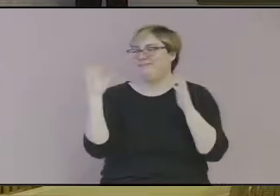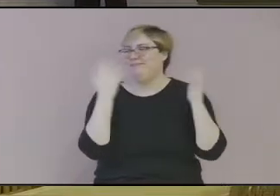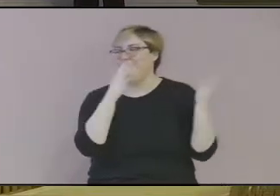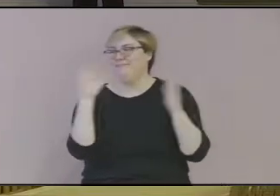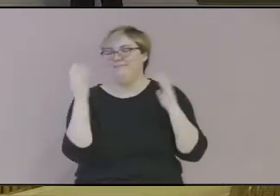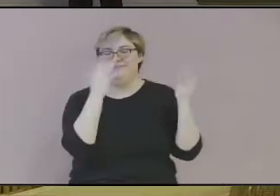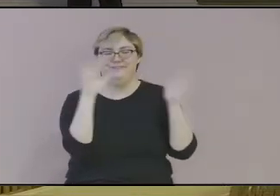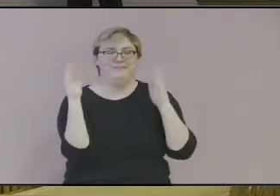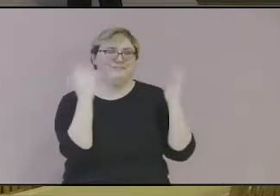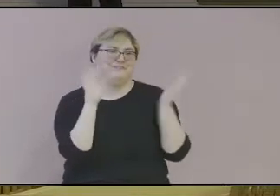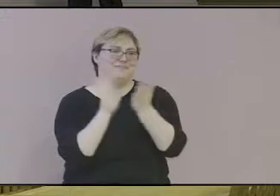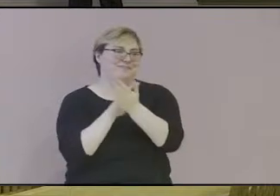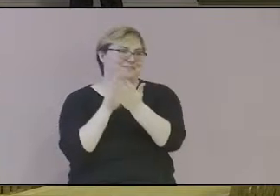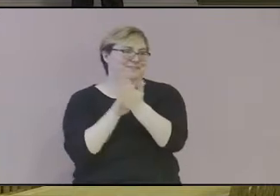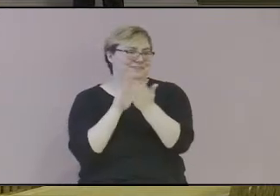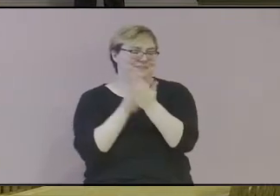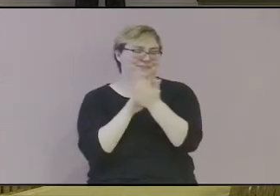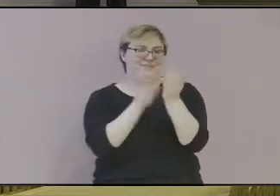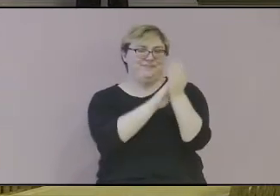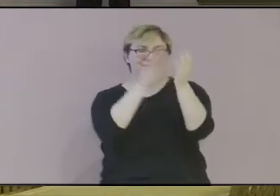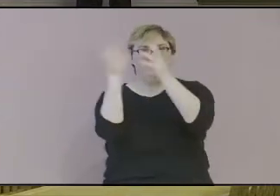couple of announcements.